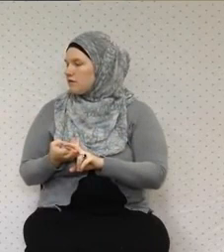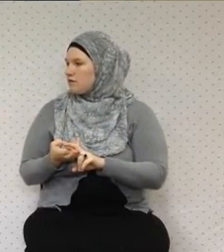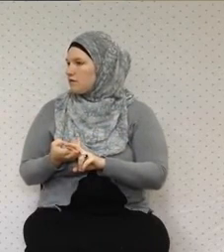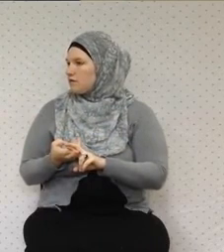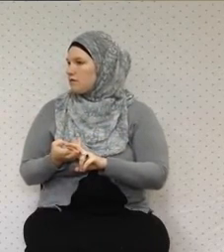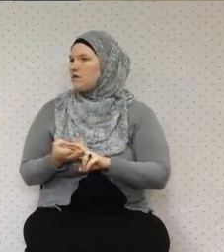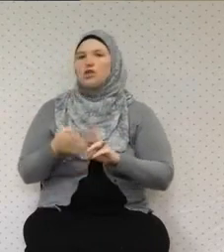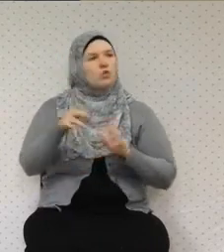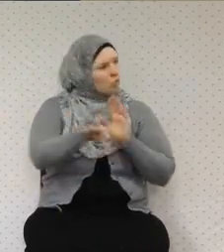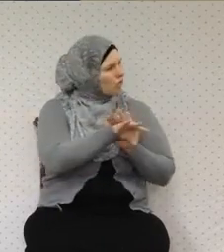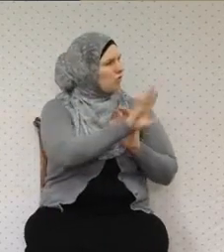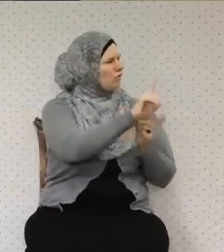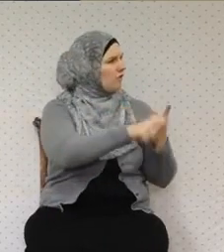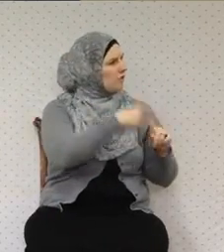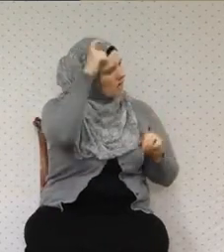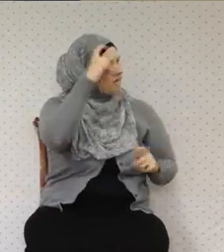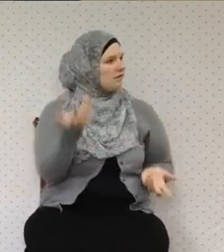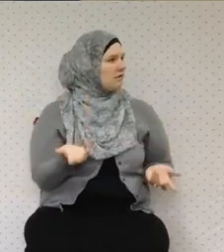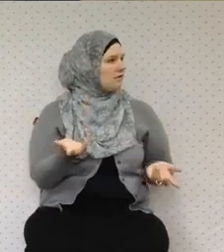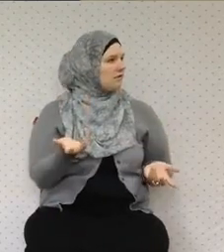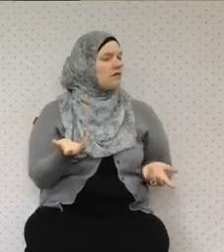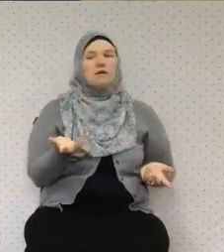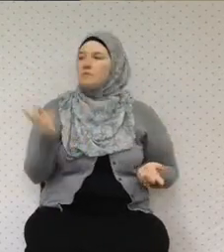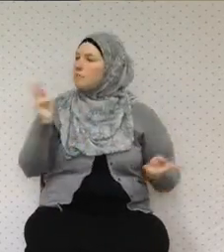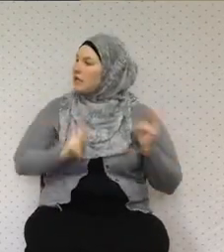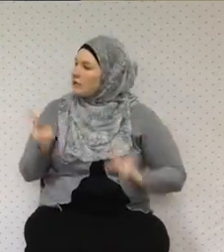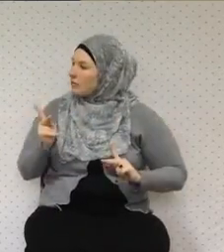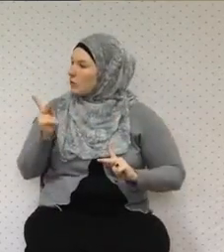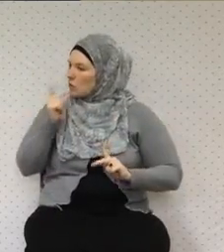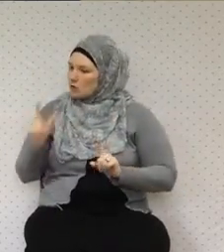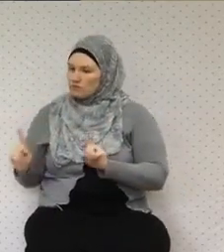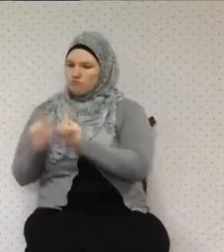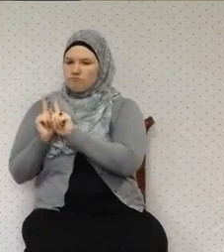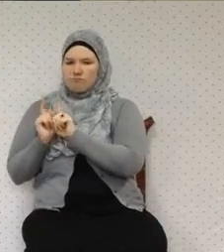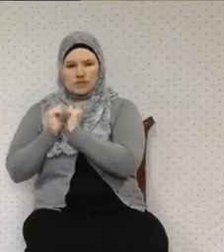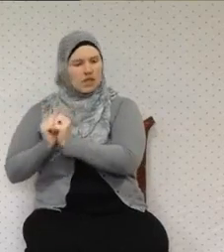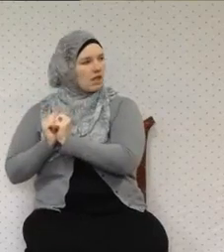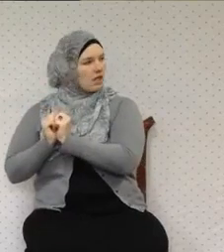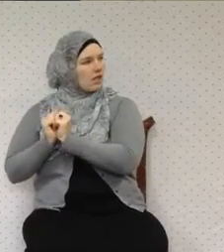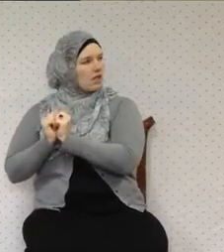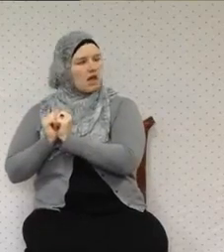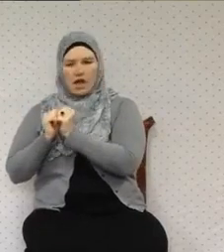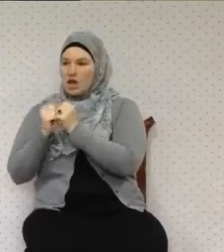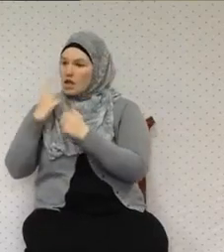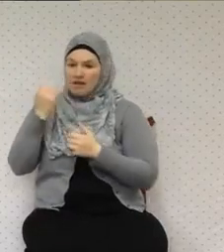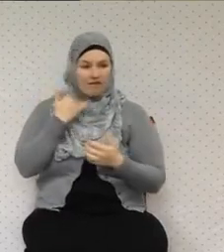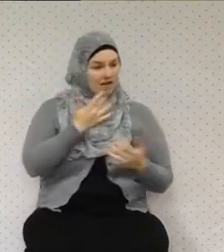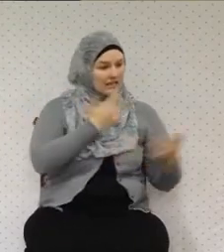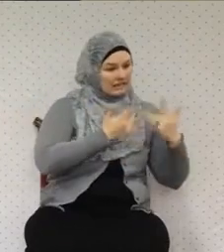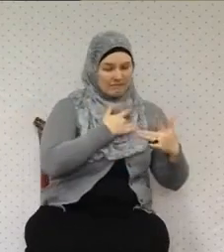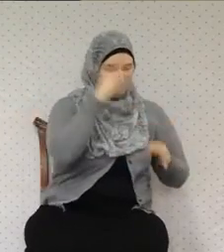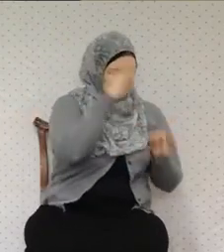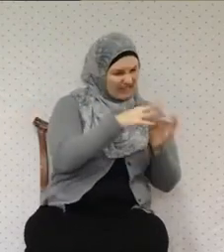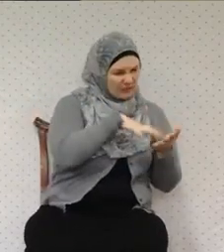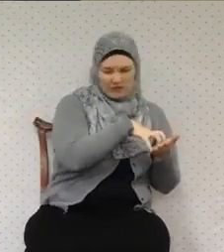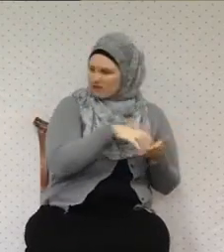Choose from among all of them the people that can take you by the hand and support you if you fall